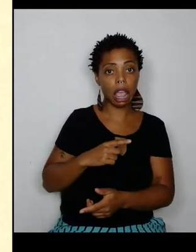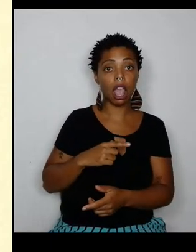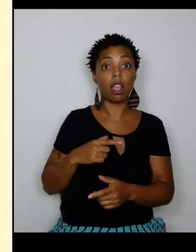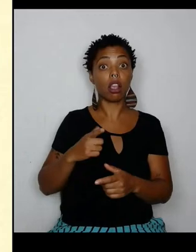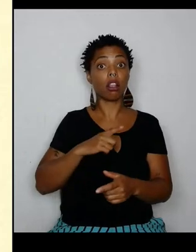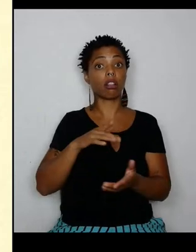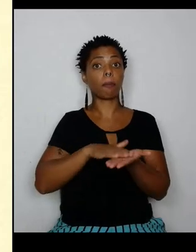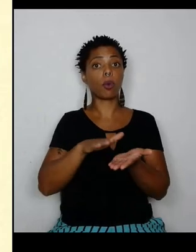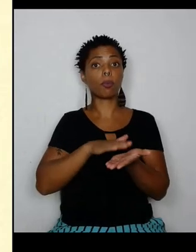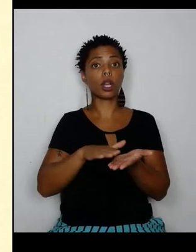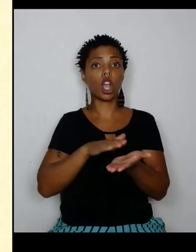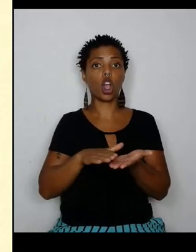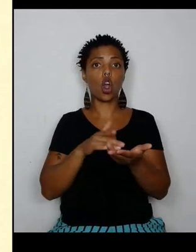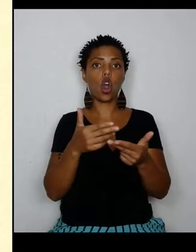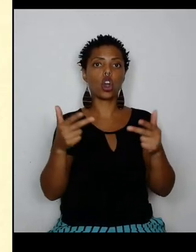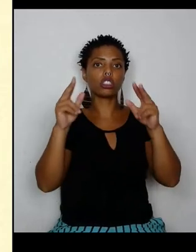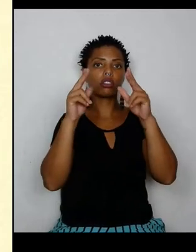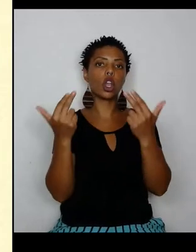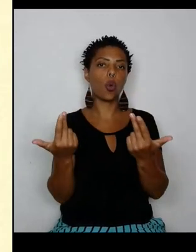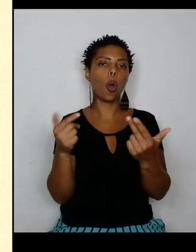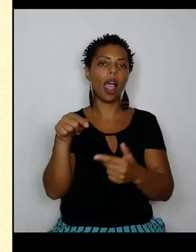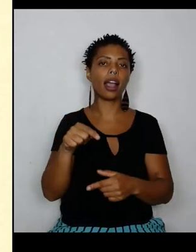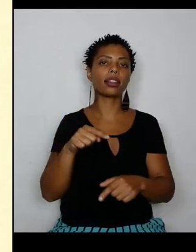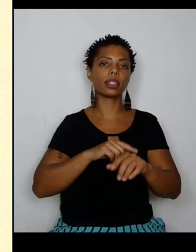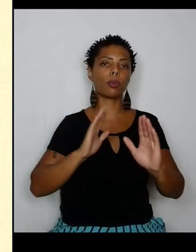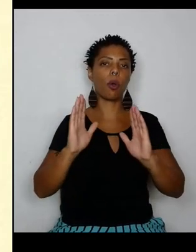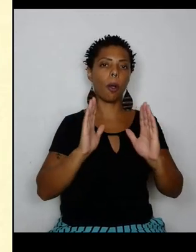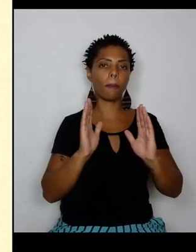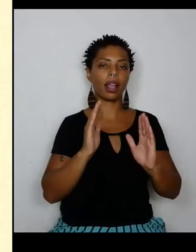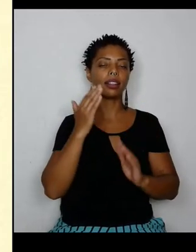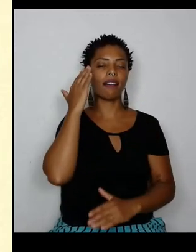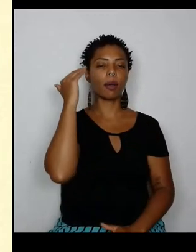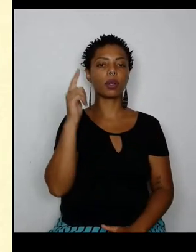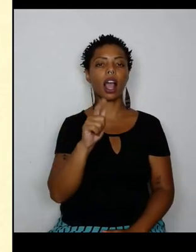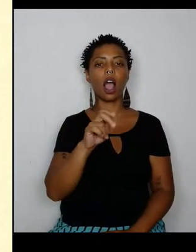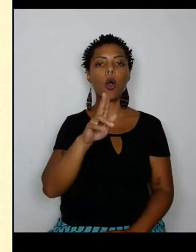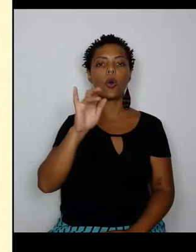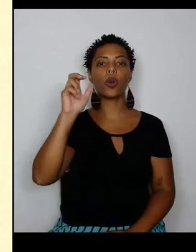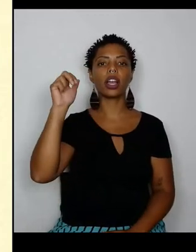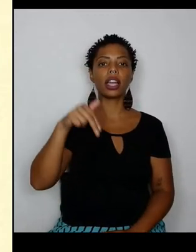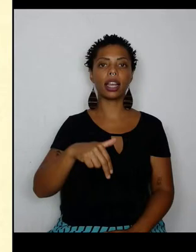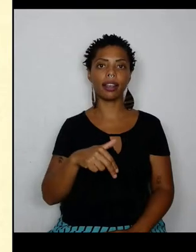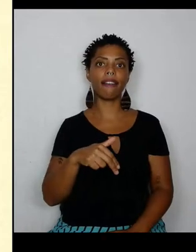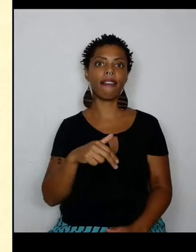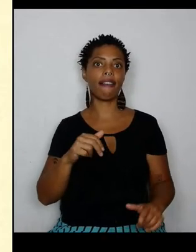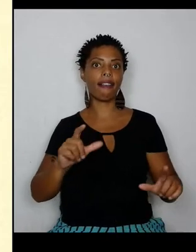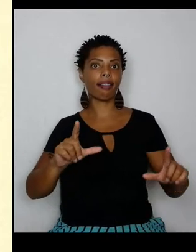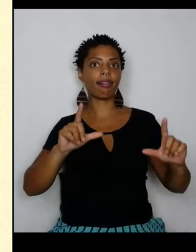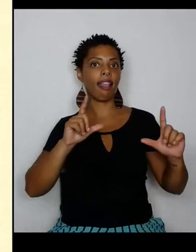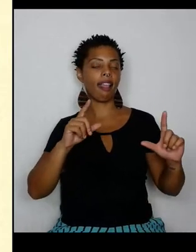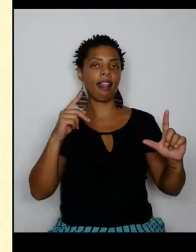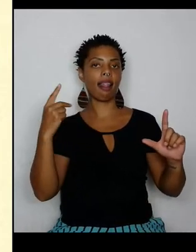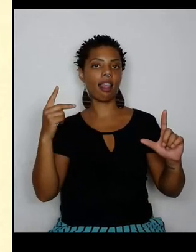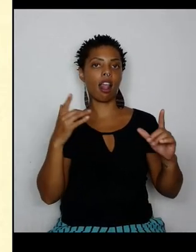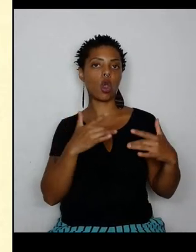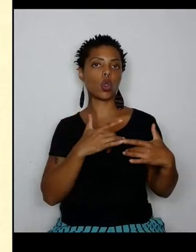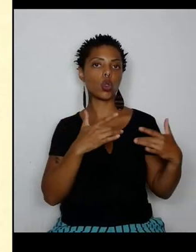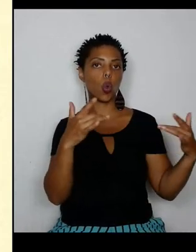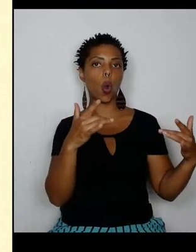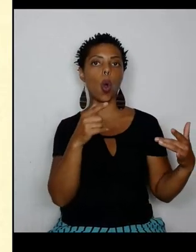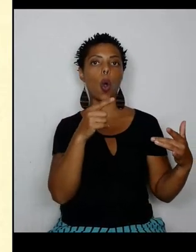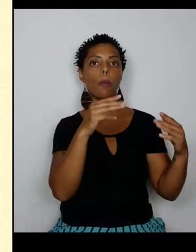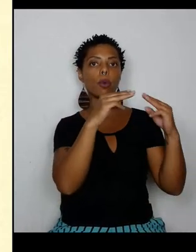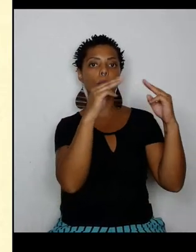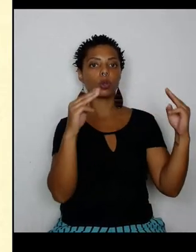and in this newspaper we can see the article that was published the famous gokan canvas was donated to the